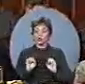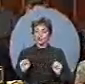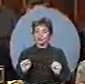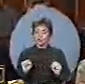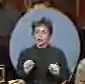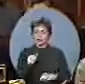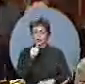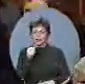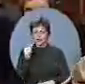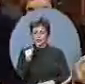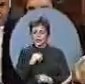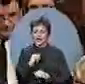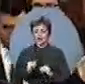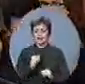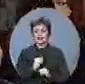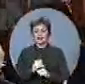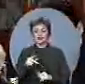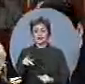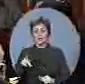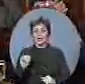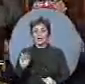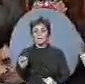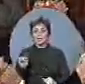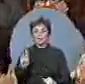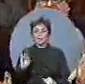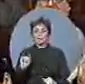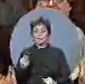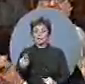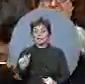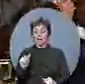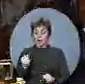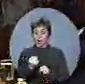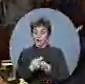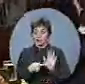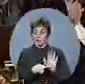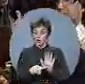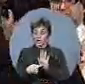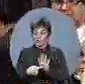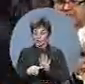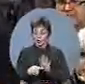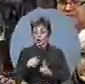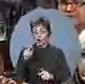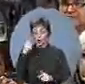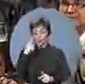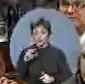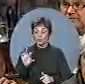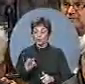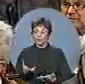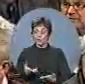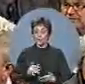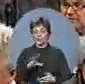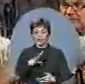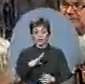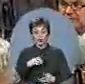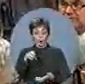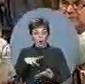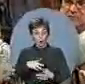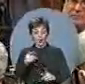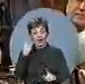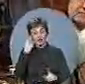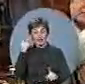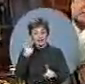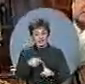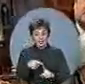Mr. Speaker, yesterday, the Pembina Institute showed the federal government that a plan with absolute targets